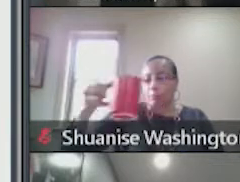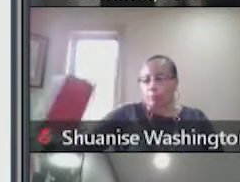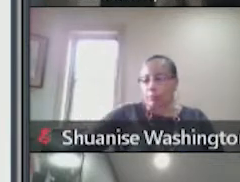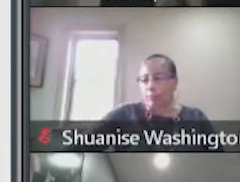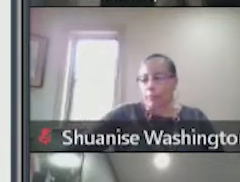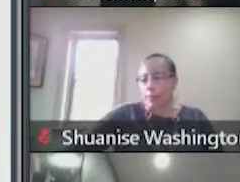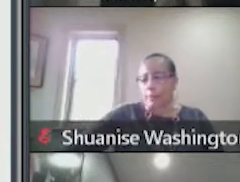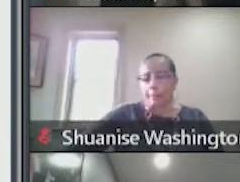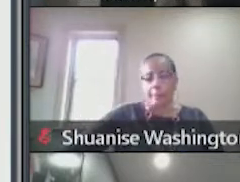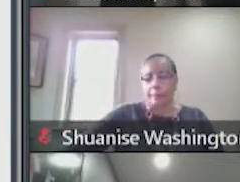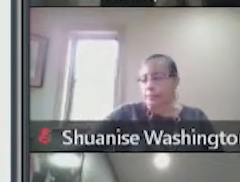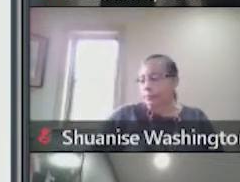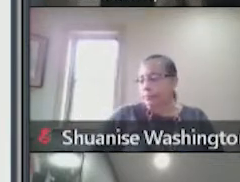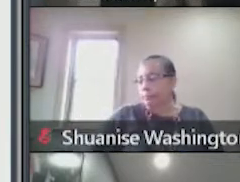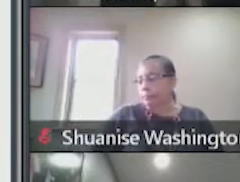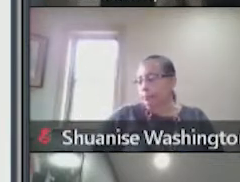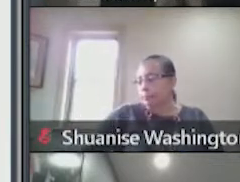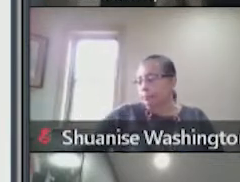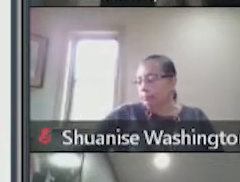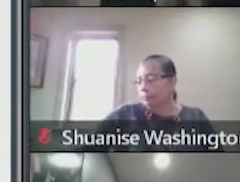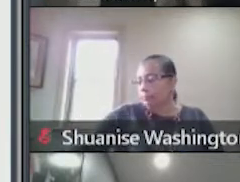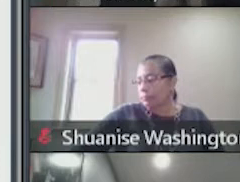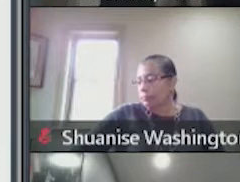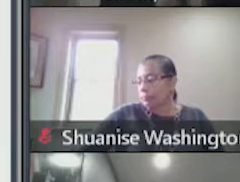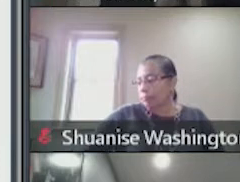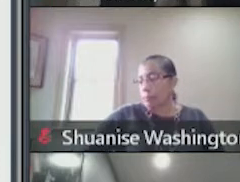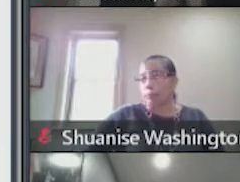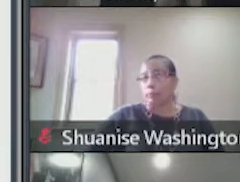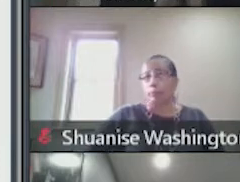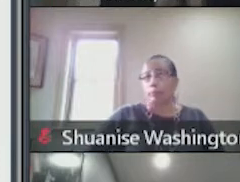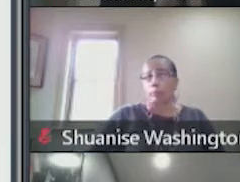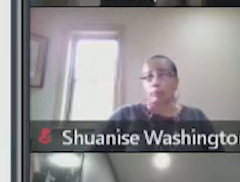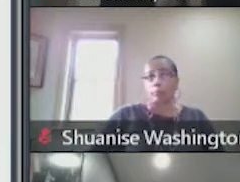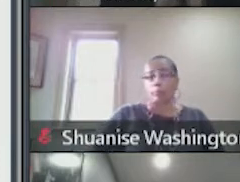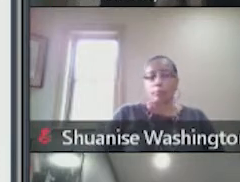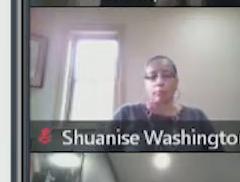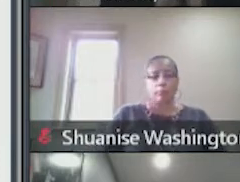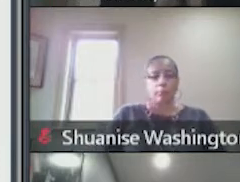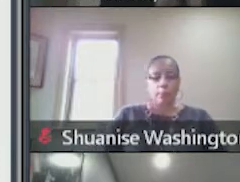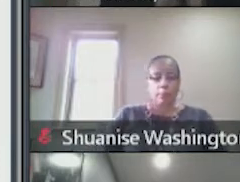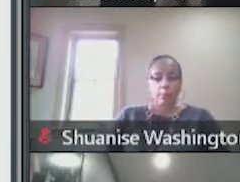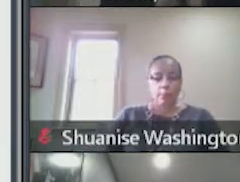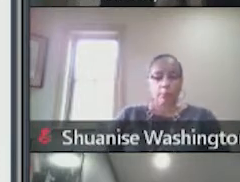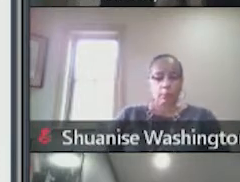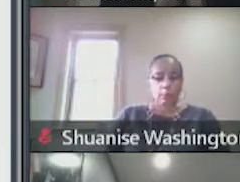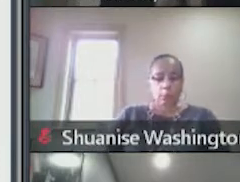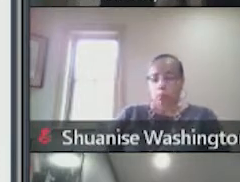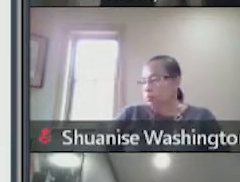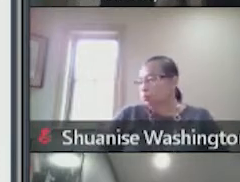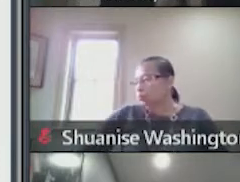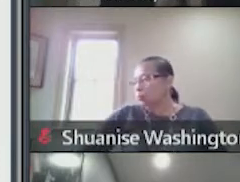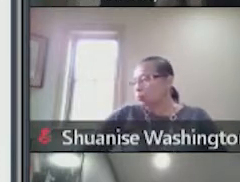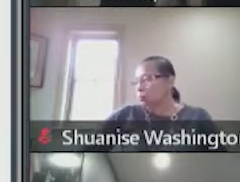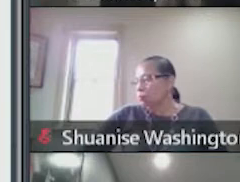going to go proceed. So now that I've identified that everyone's there, we also have additional backup. We have the applicant's proposed